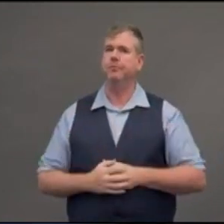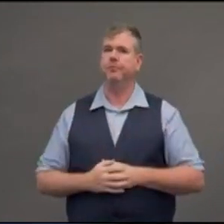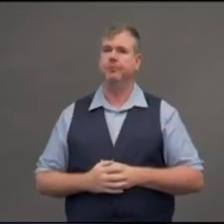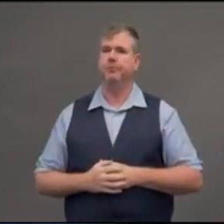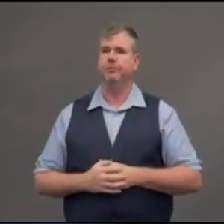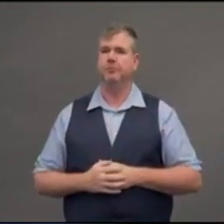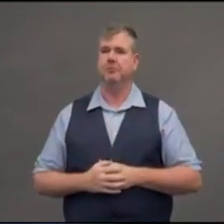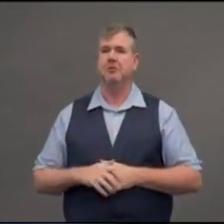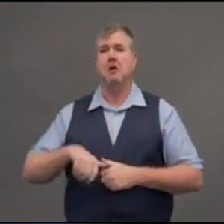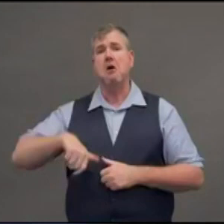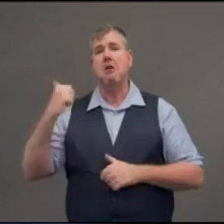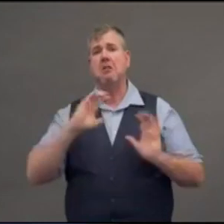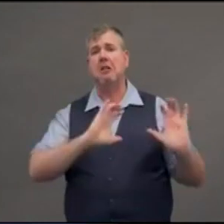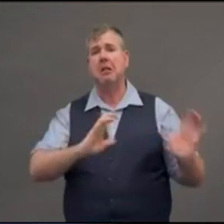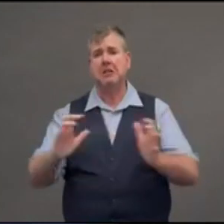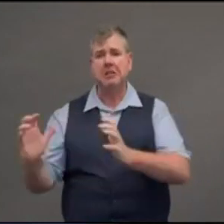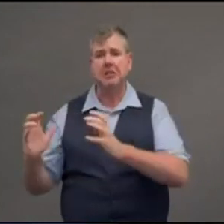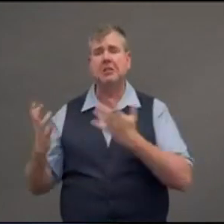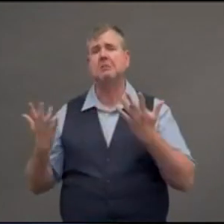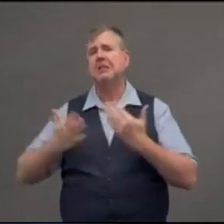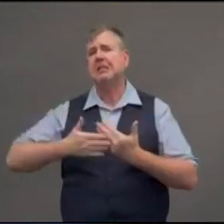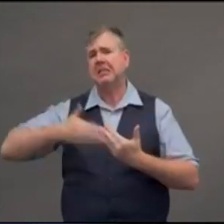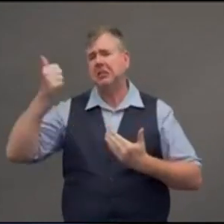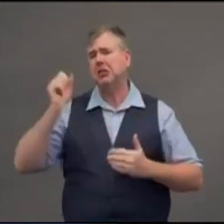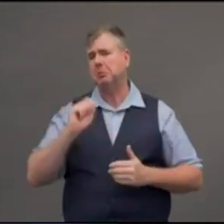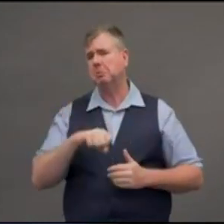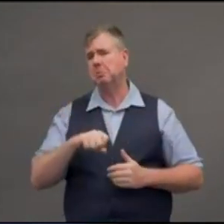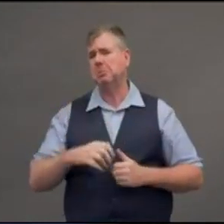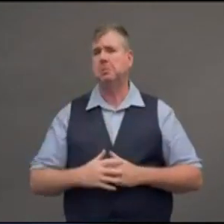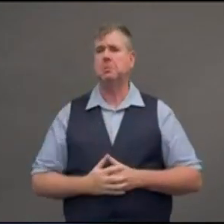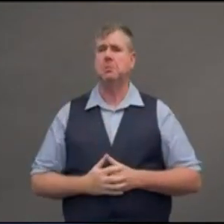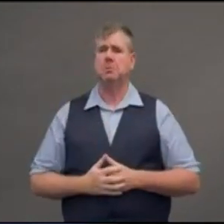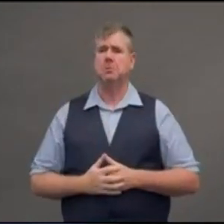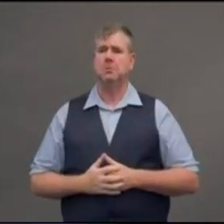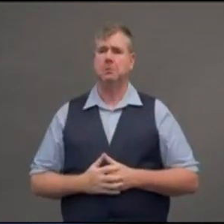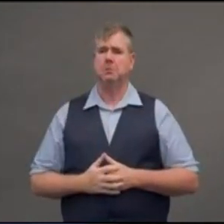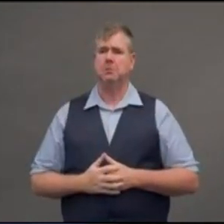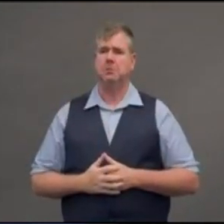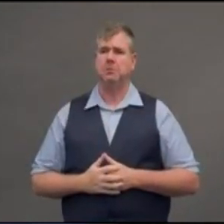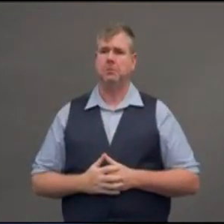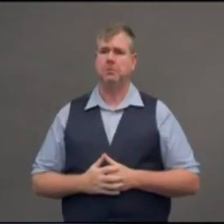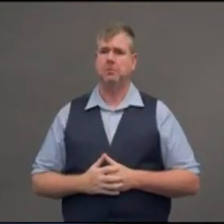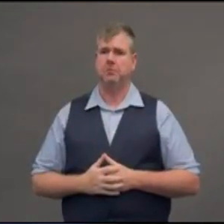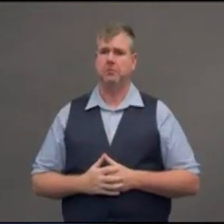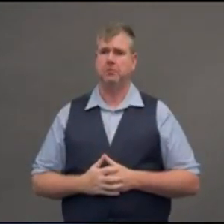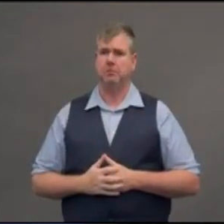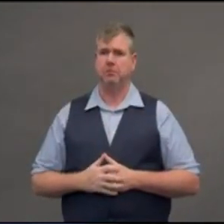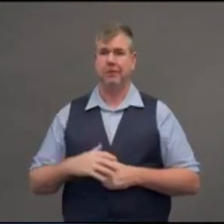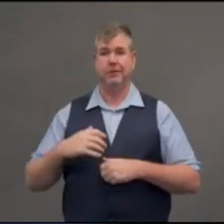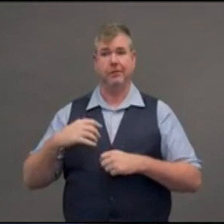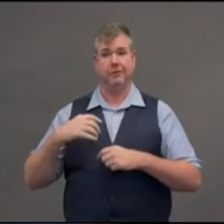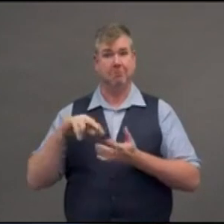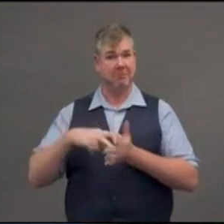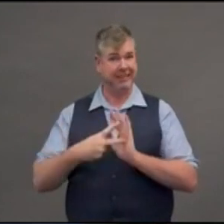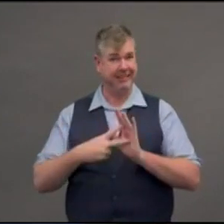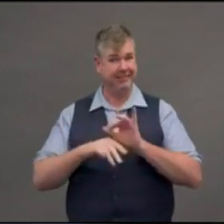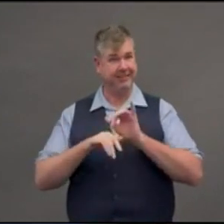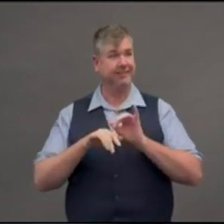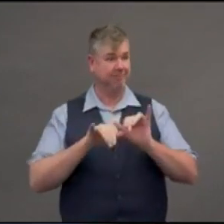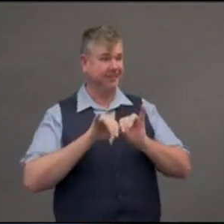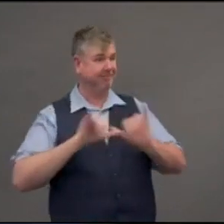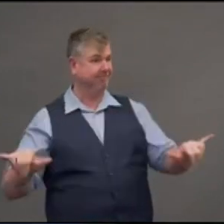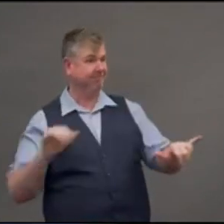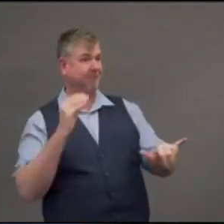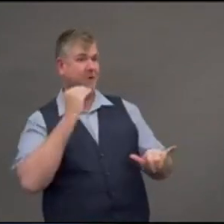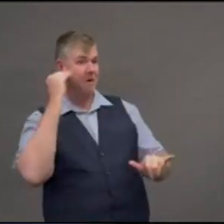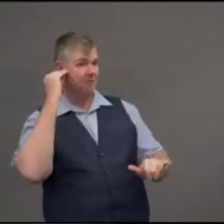lot easier. Great. So we have been sheltering in place for a little bit over 3 months now and advised to be